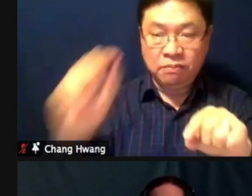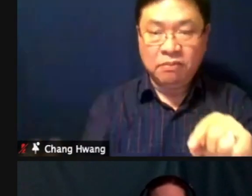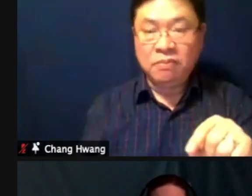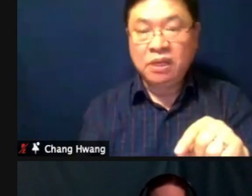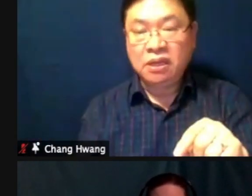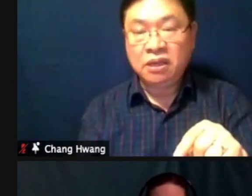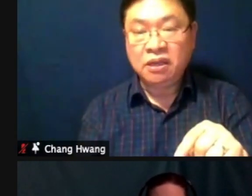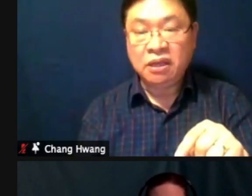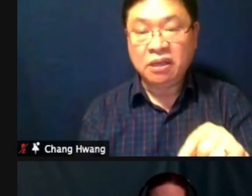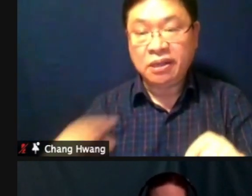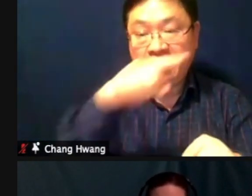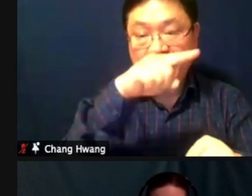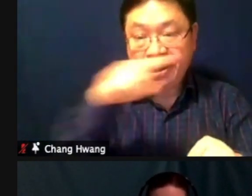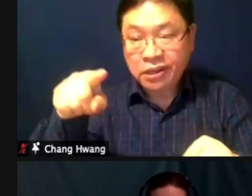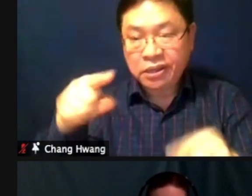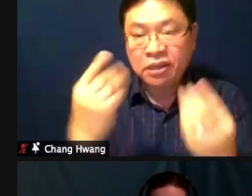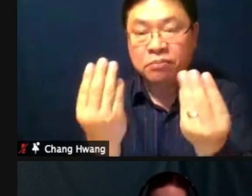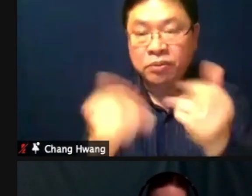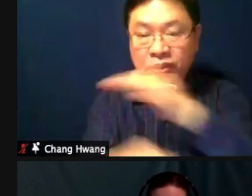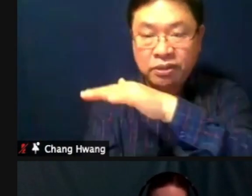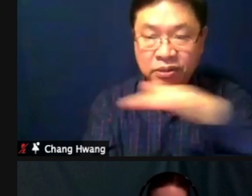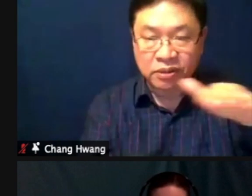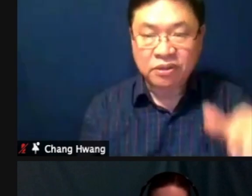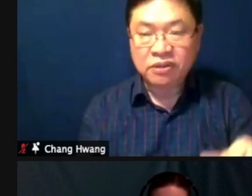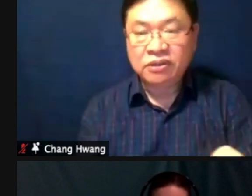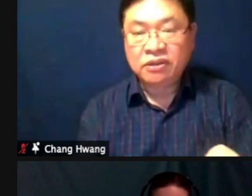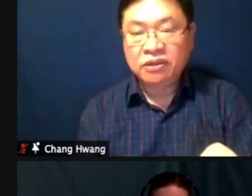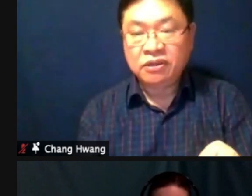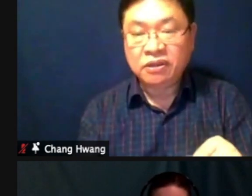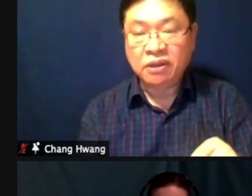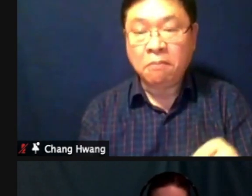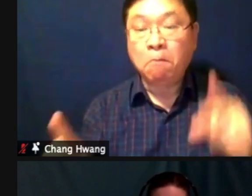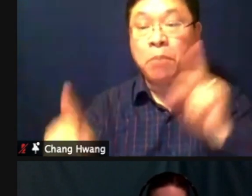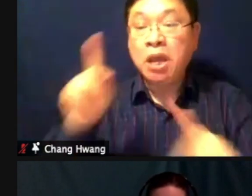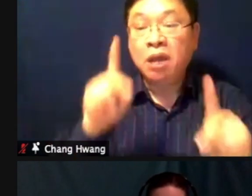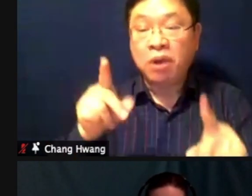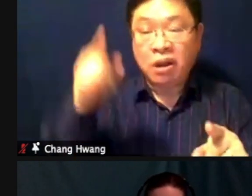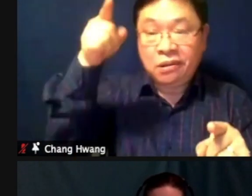Korean, we have the sky, we have the ground,